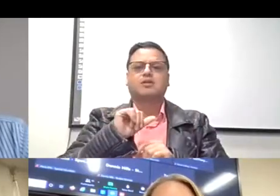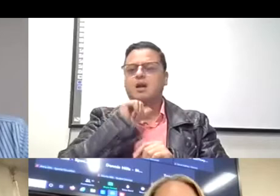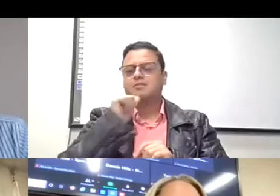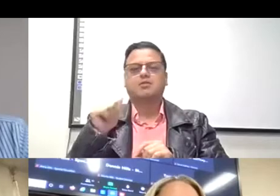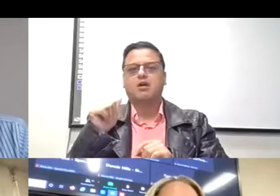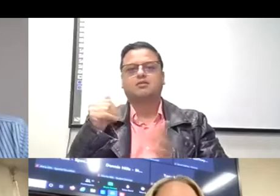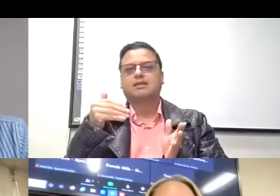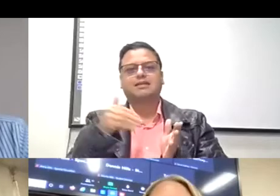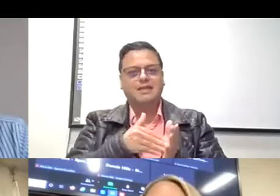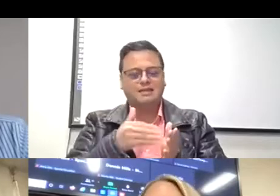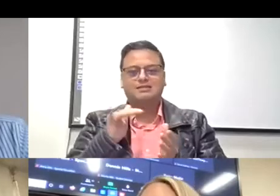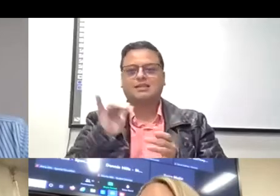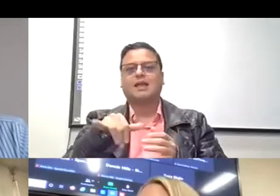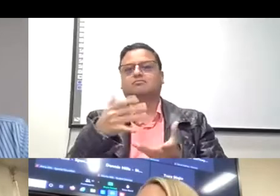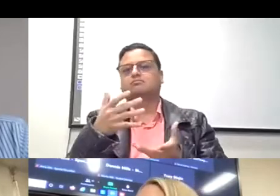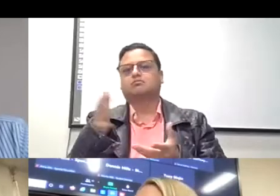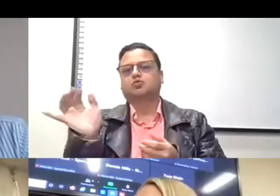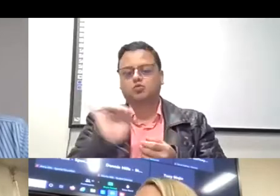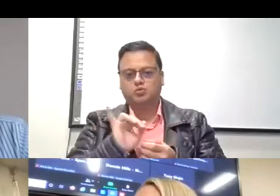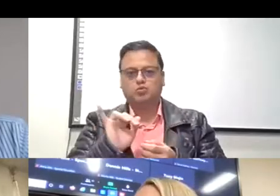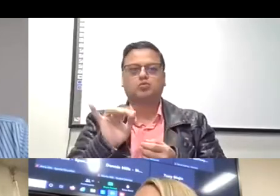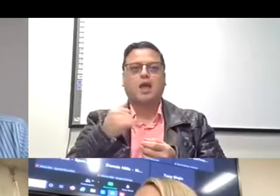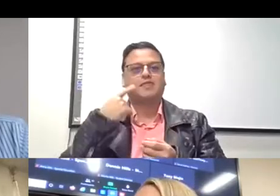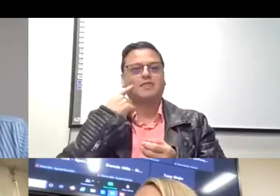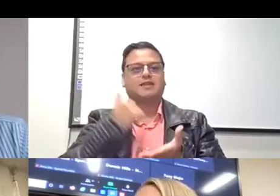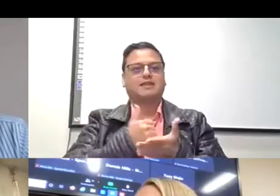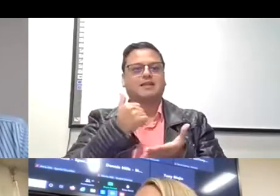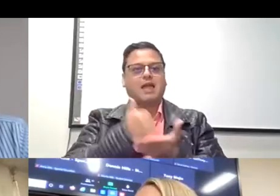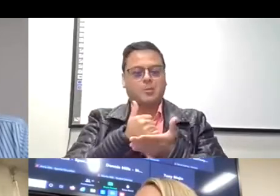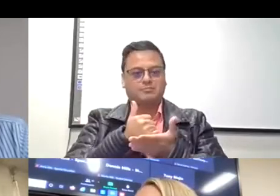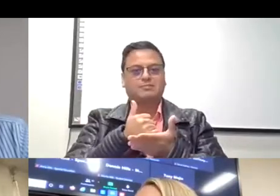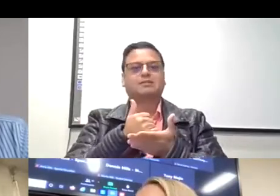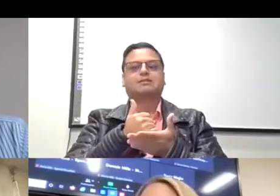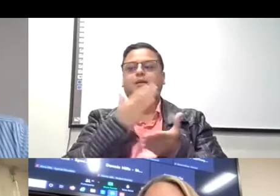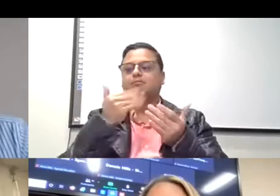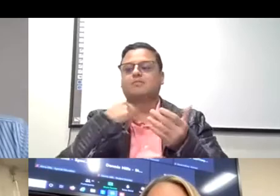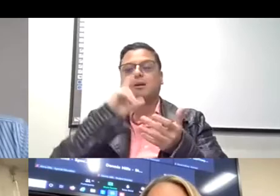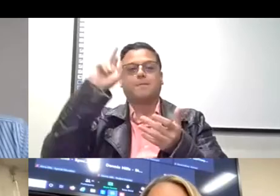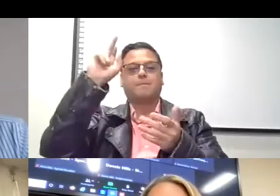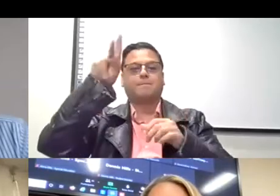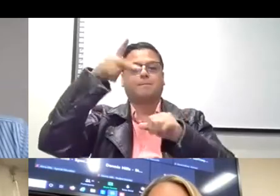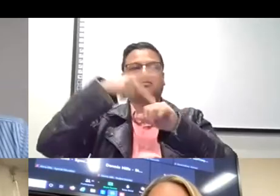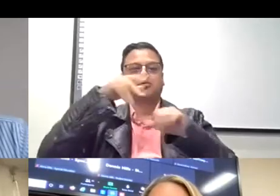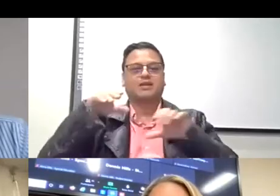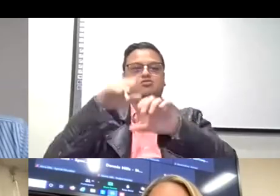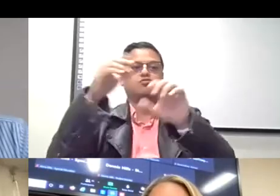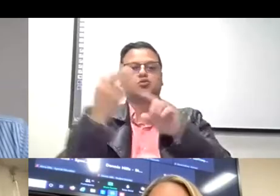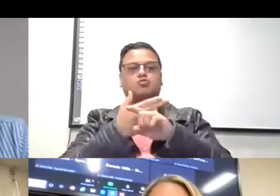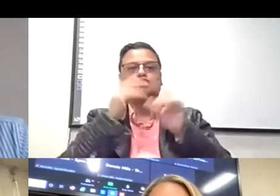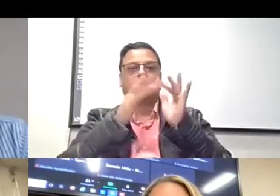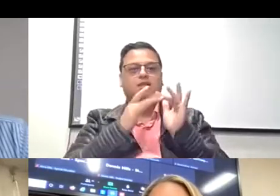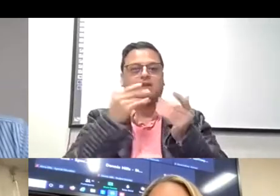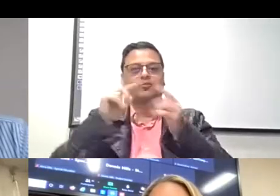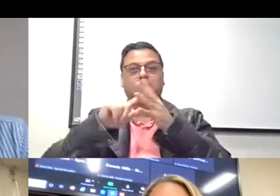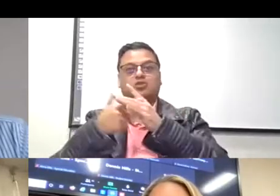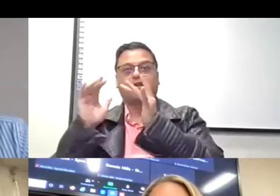actually maybe mixing it up there too. I think it helps out when, maybe a principal can actually do something online, or maybe we start online, or